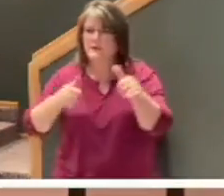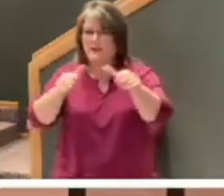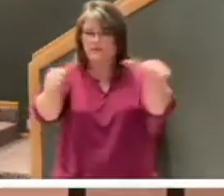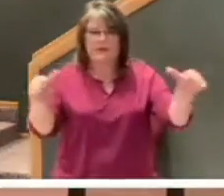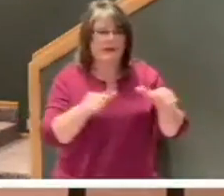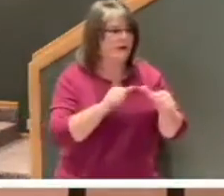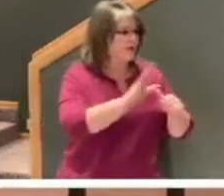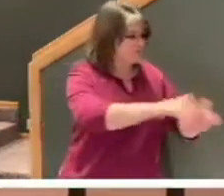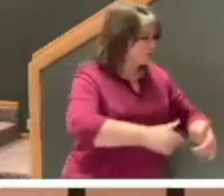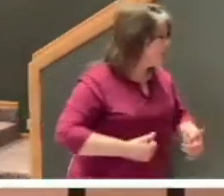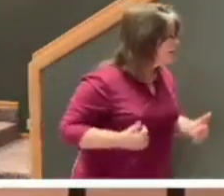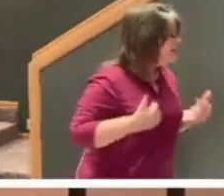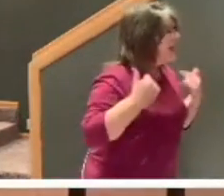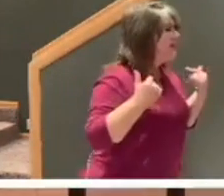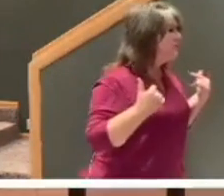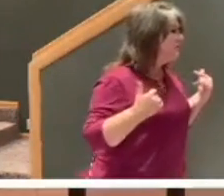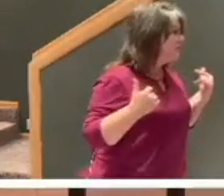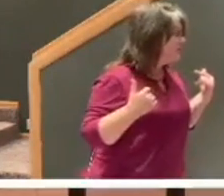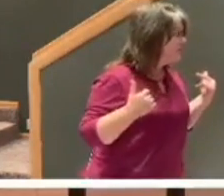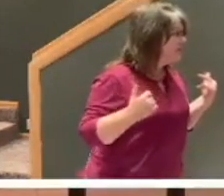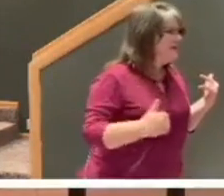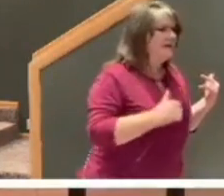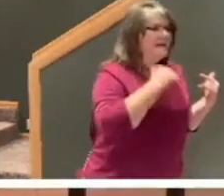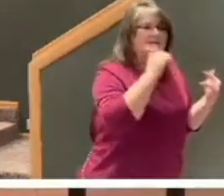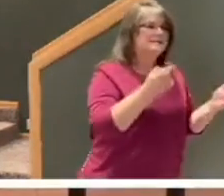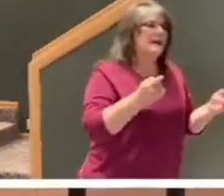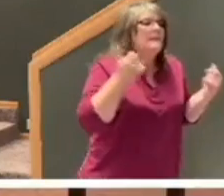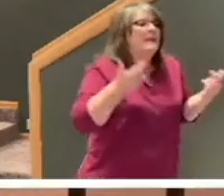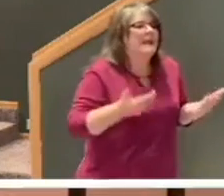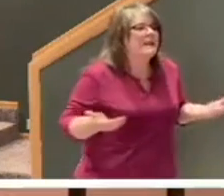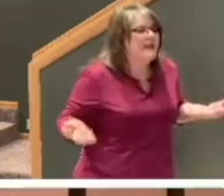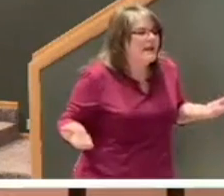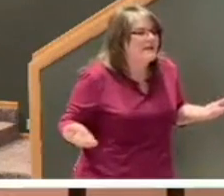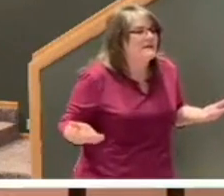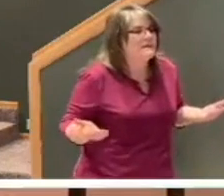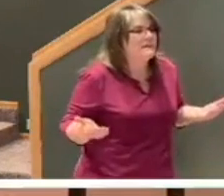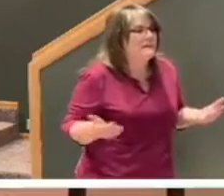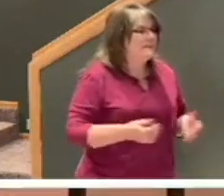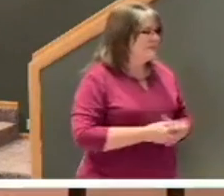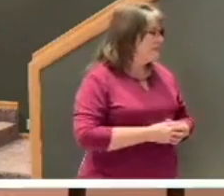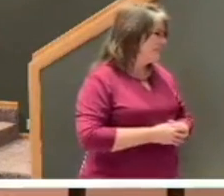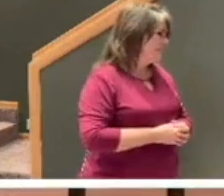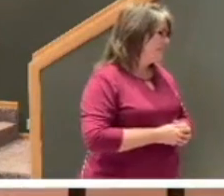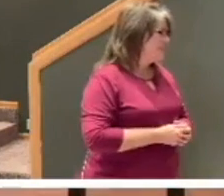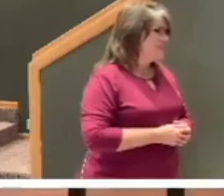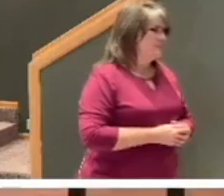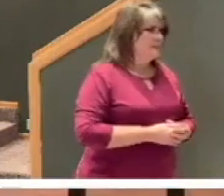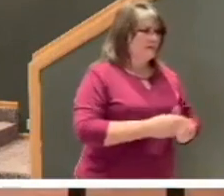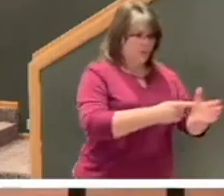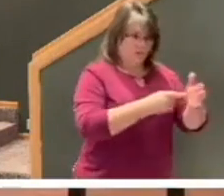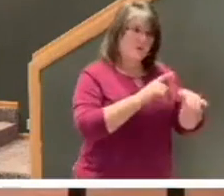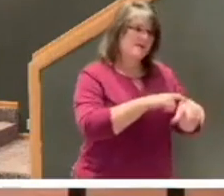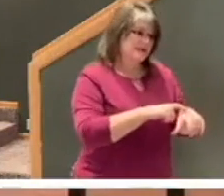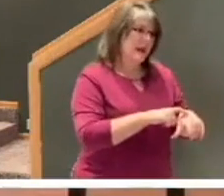your life. It's not an immediate thing. It takes time.